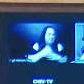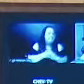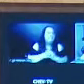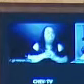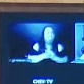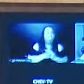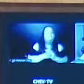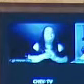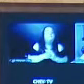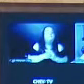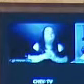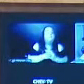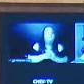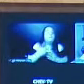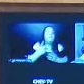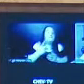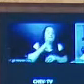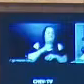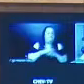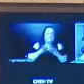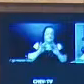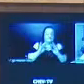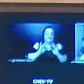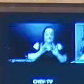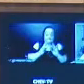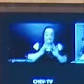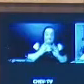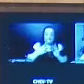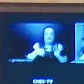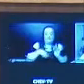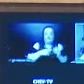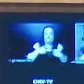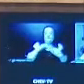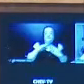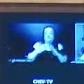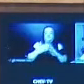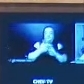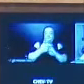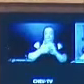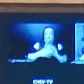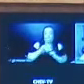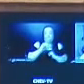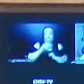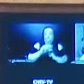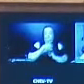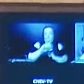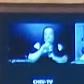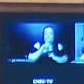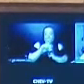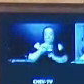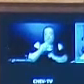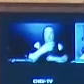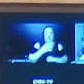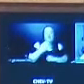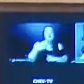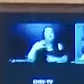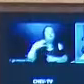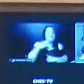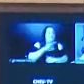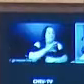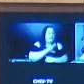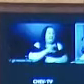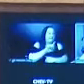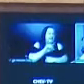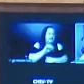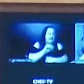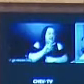And we have online Town Attorney Jason DeLoach and the Chief of Police David Morris. I will